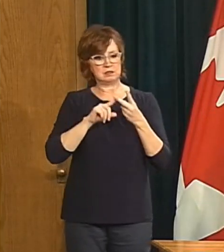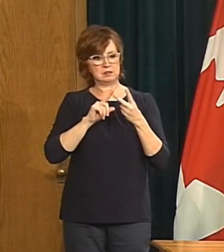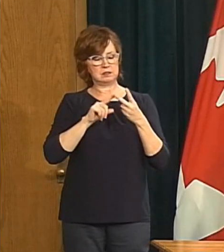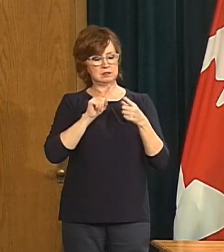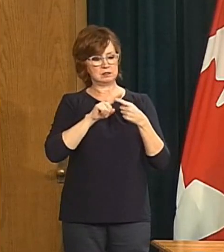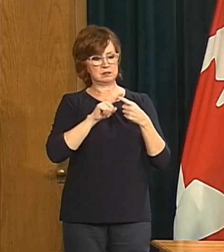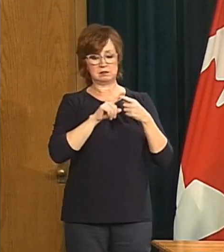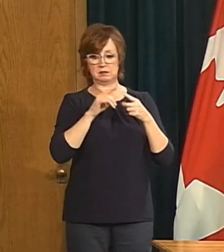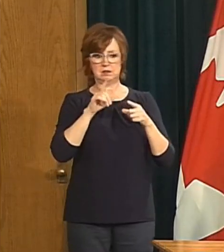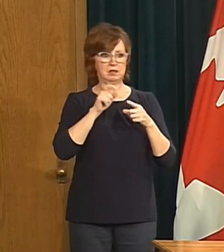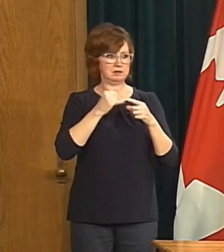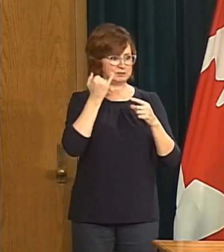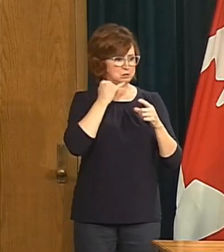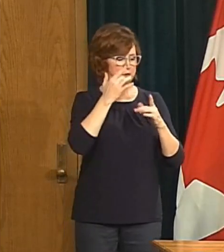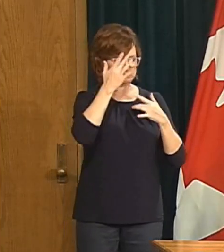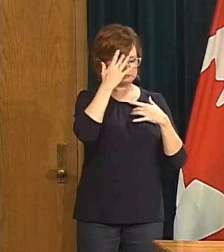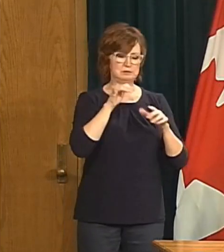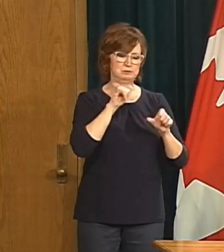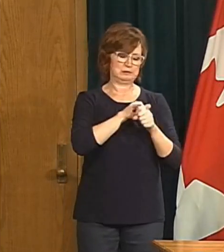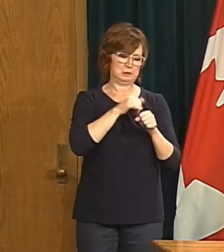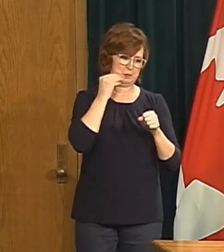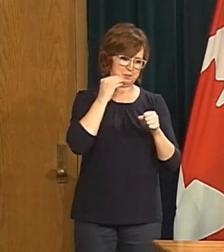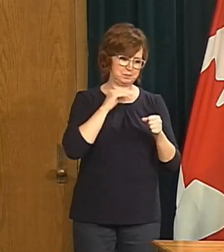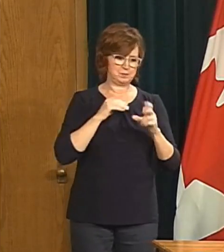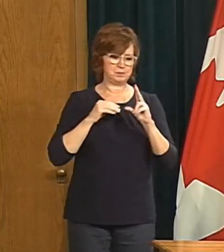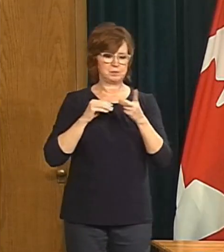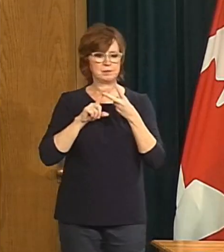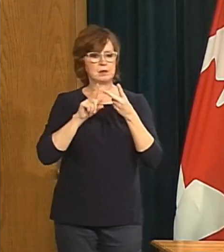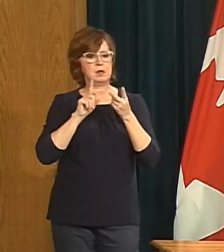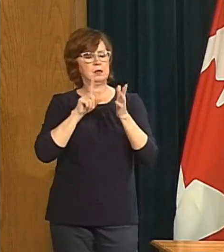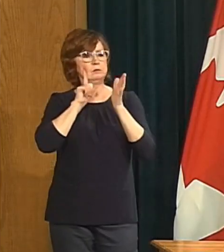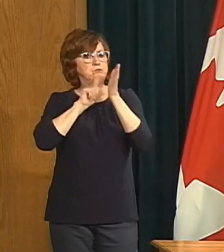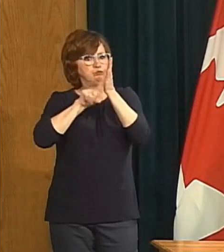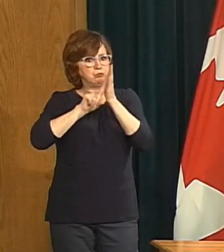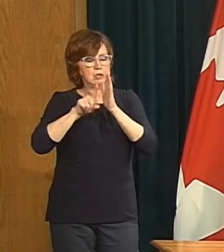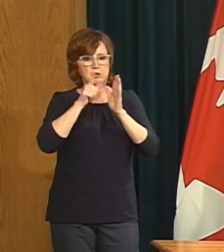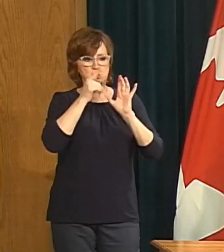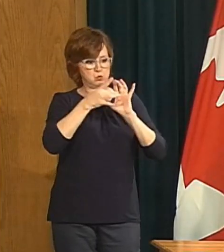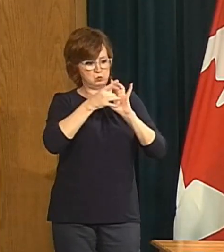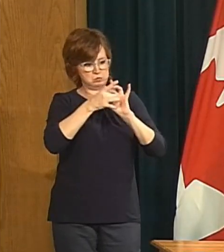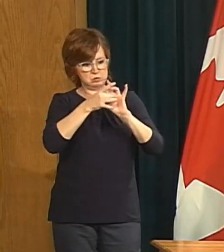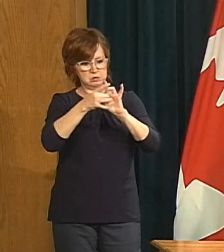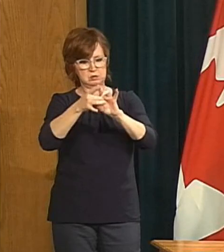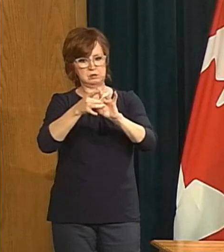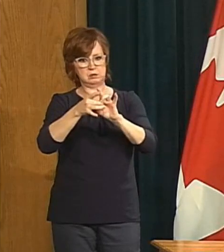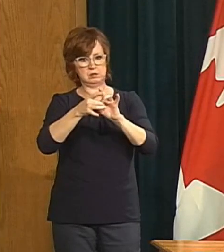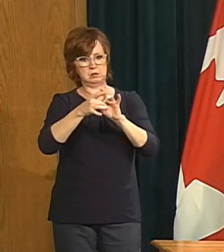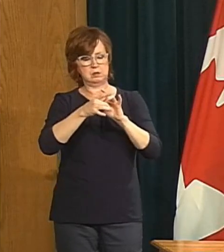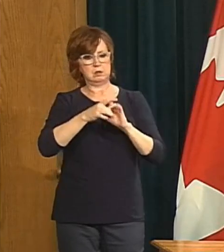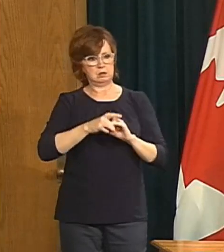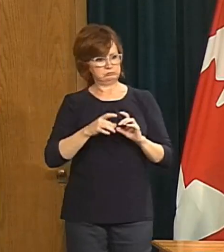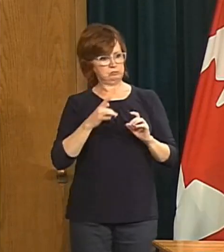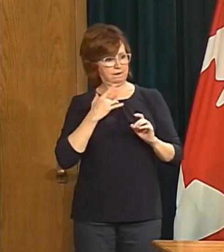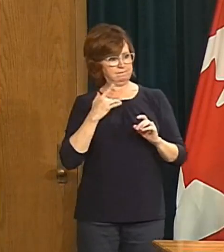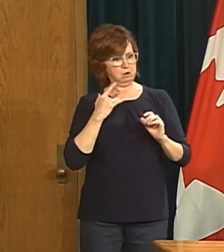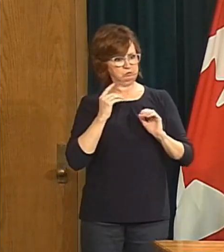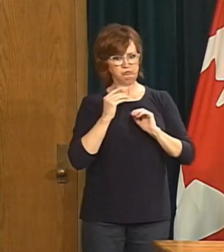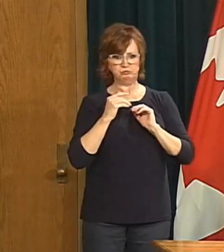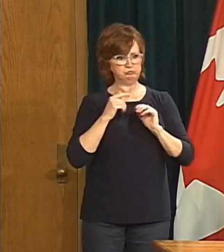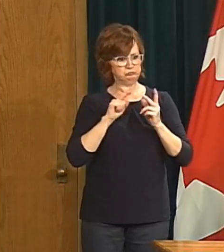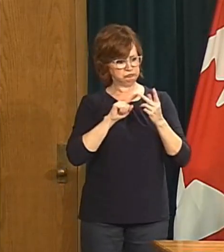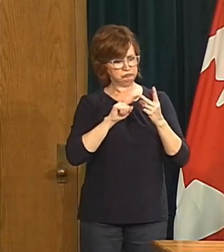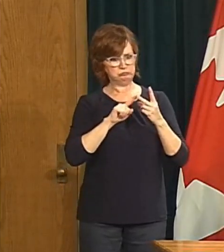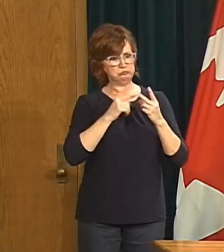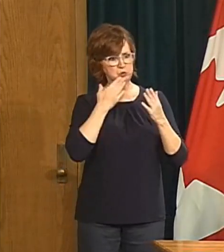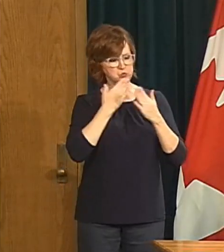tested. For our contact tracing, I'm quite confident of our contact tracing